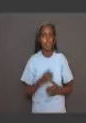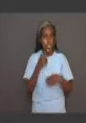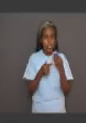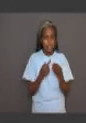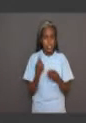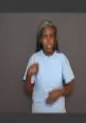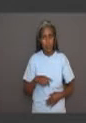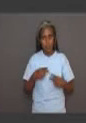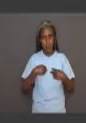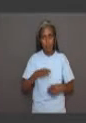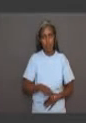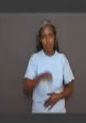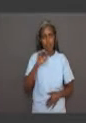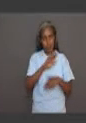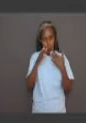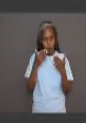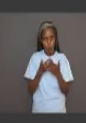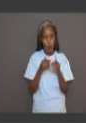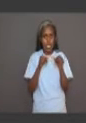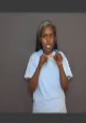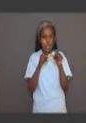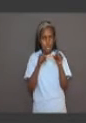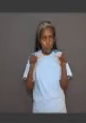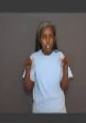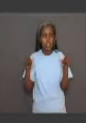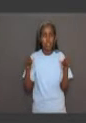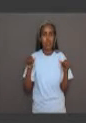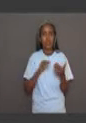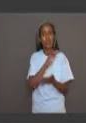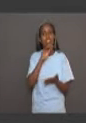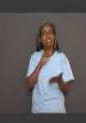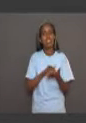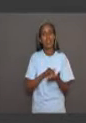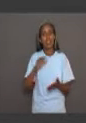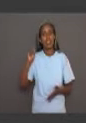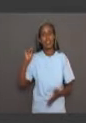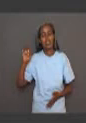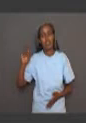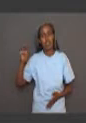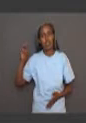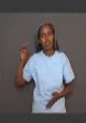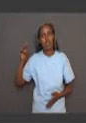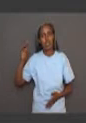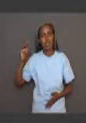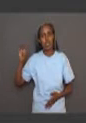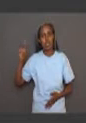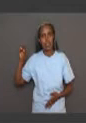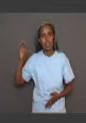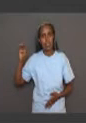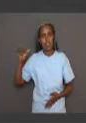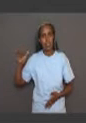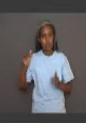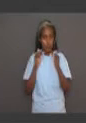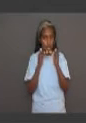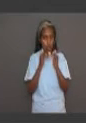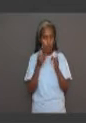Since we have found all the measures of central tendency to be equal, we know